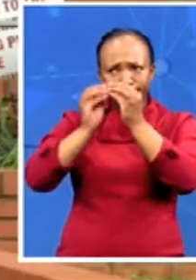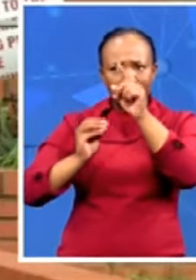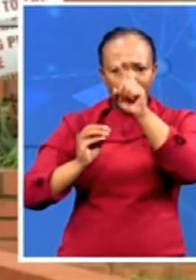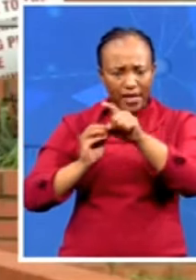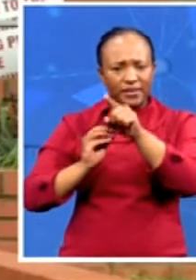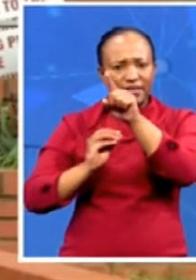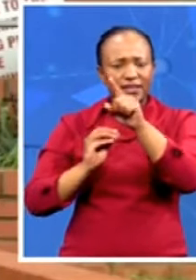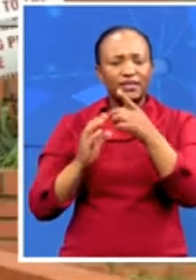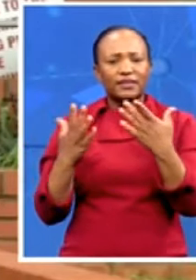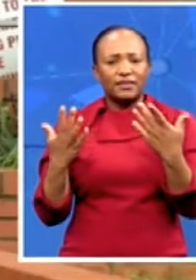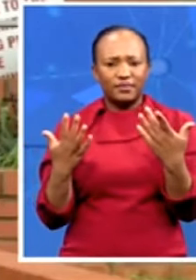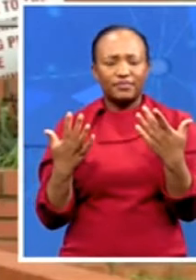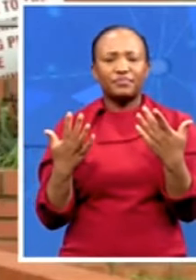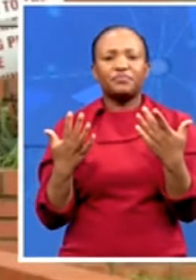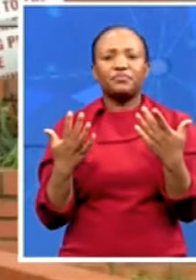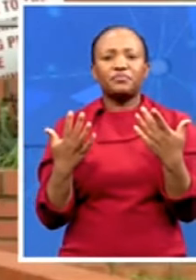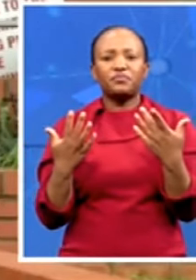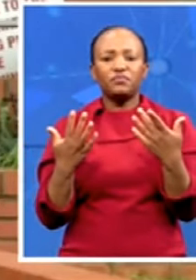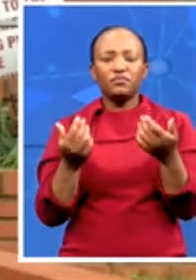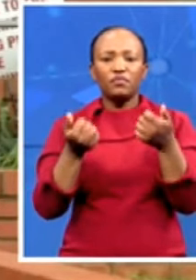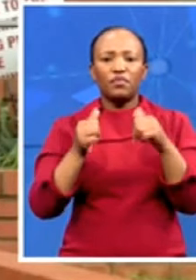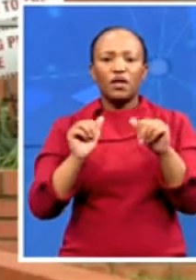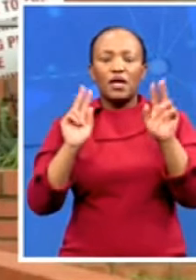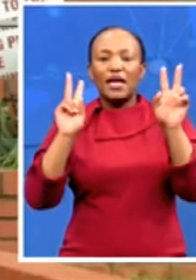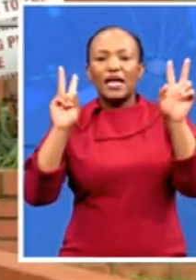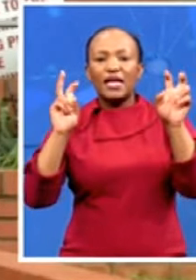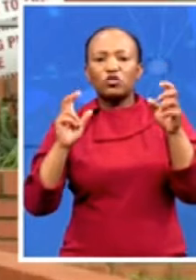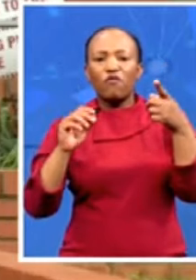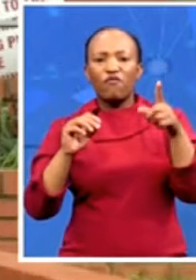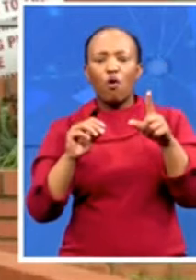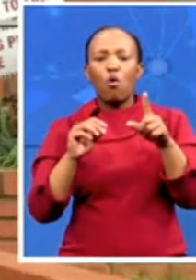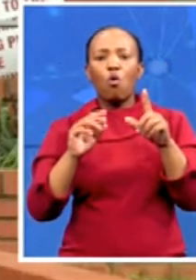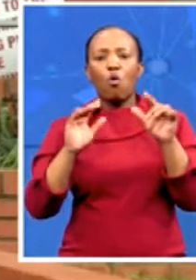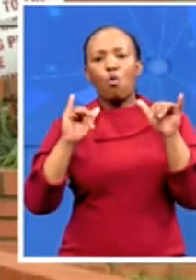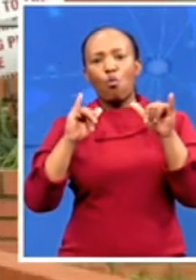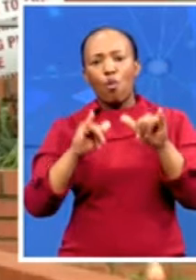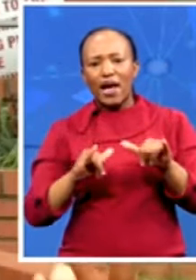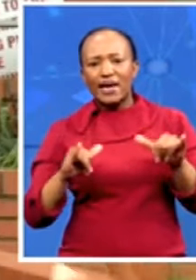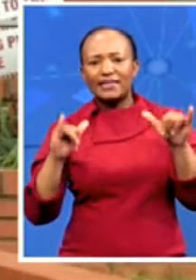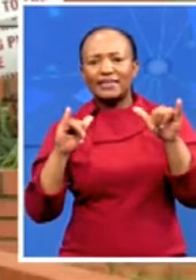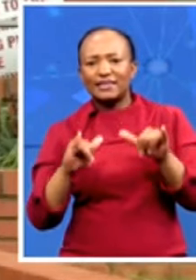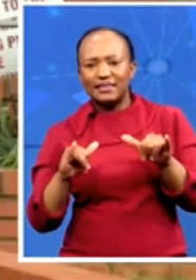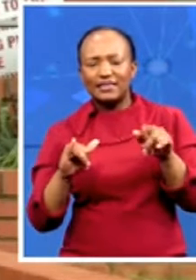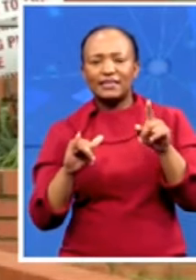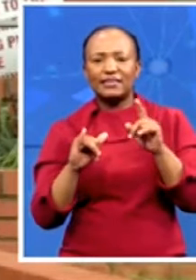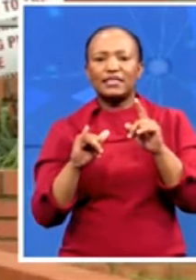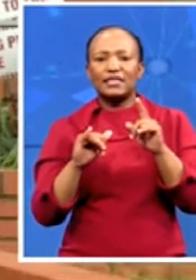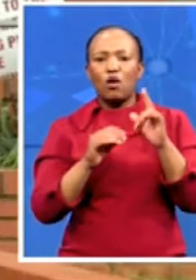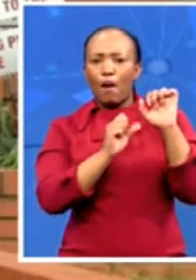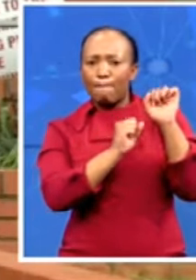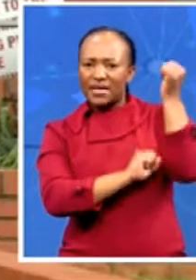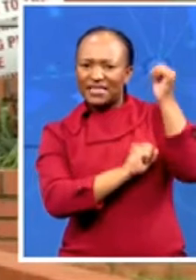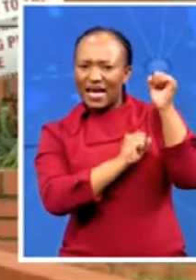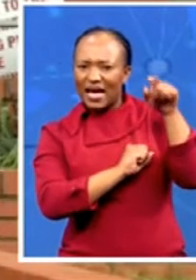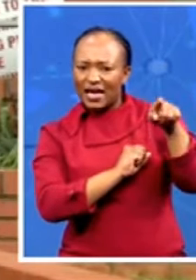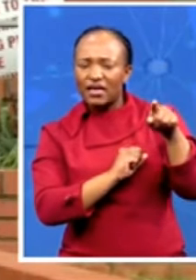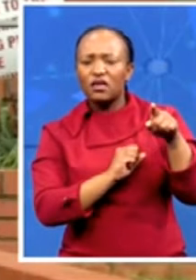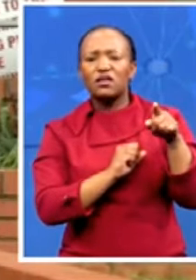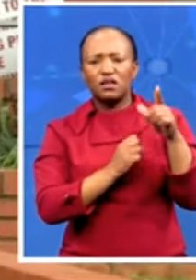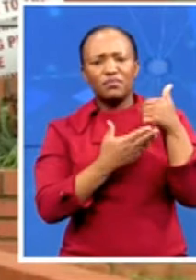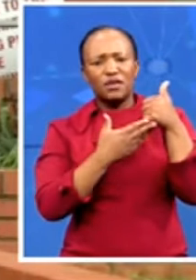the issue of waiting and machinery that needs to be out there to help people, because this hospital can't help people who